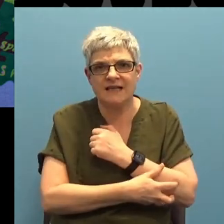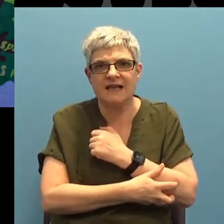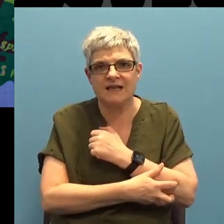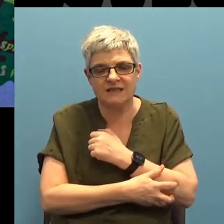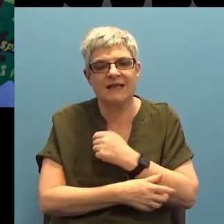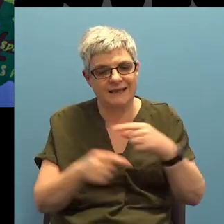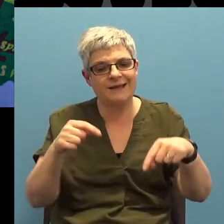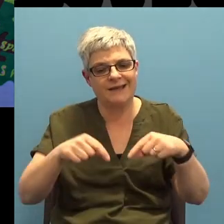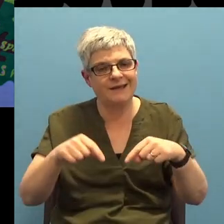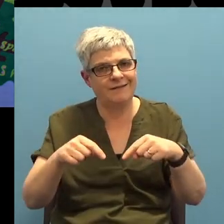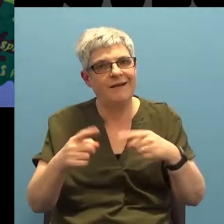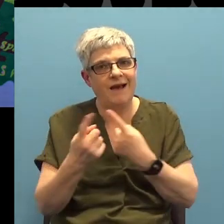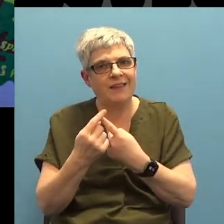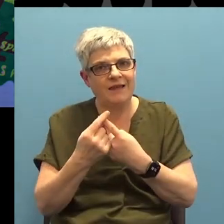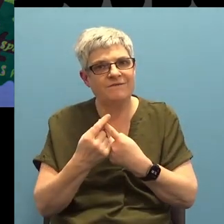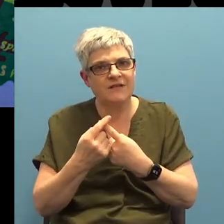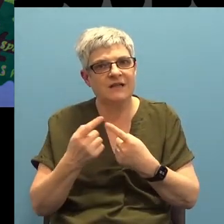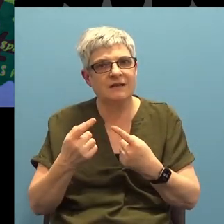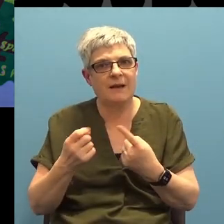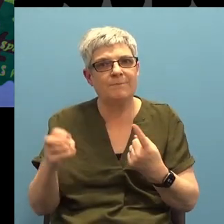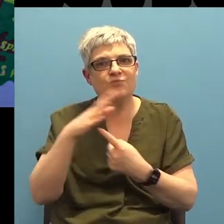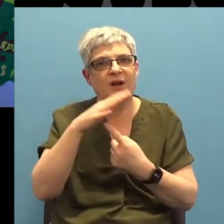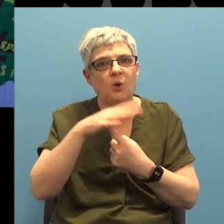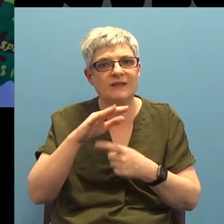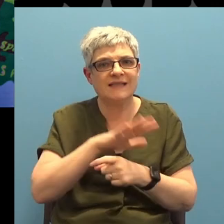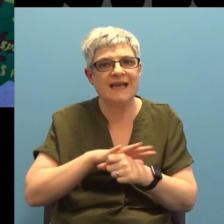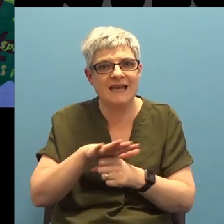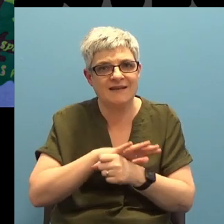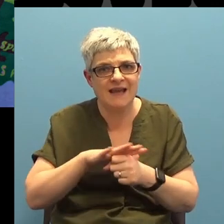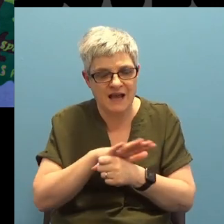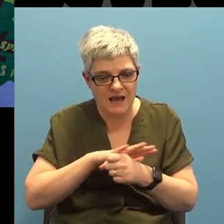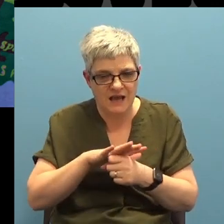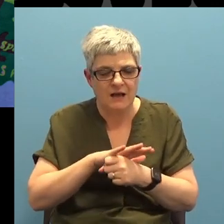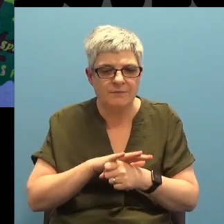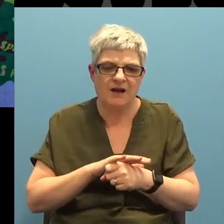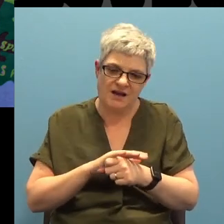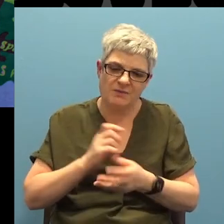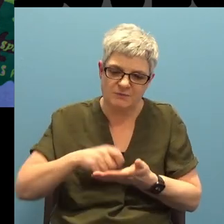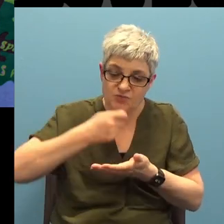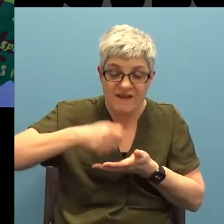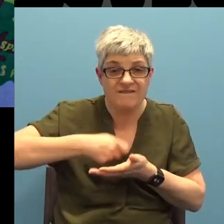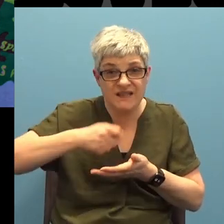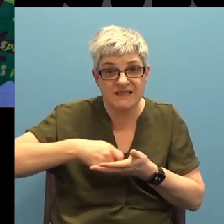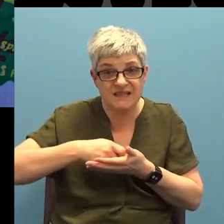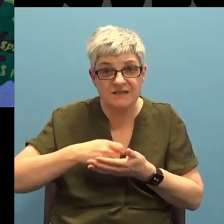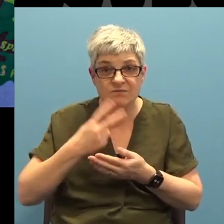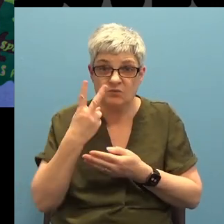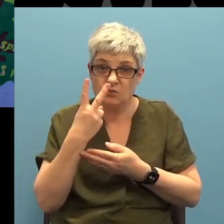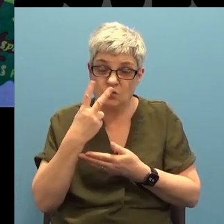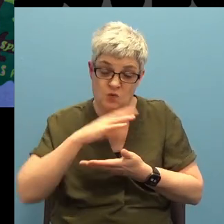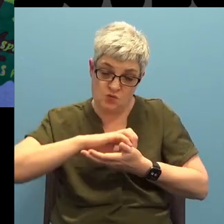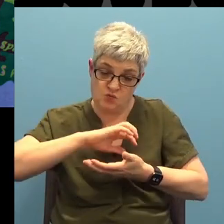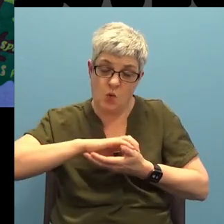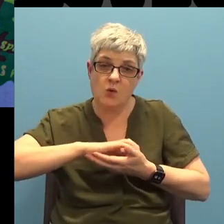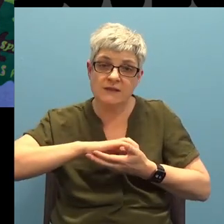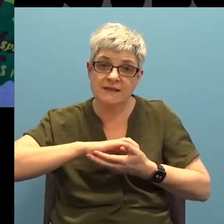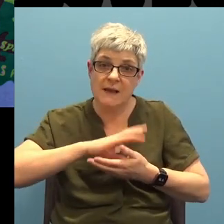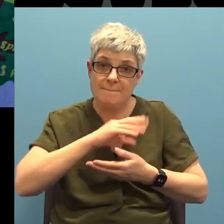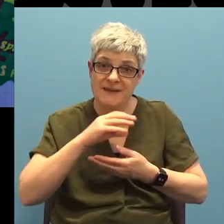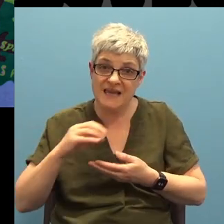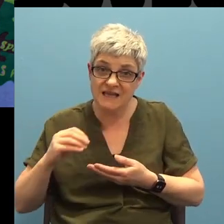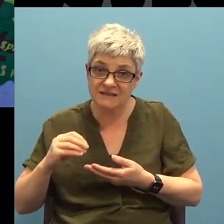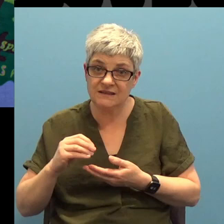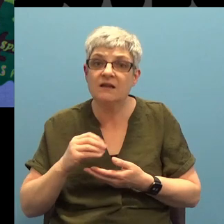my doorstep. I live in a priority area. But I was making my breakfast at the time, two rolls and bacon, the usual Saturday morning